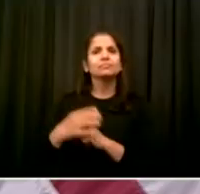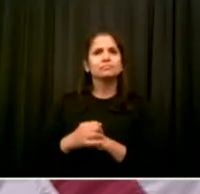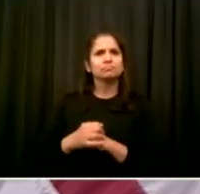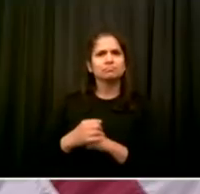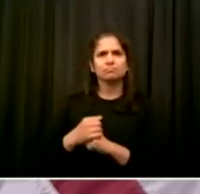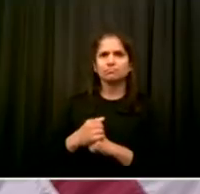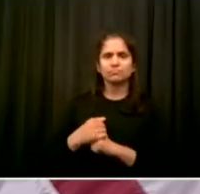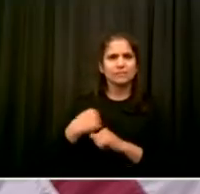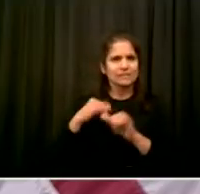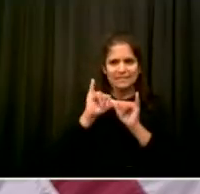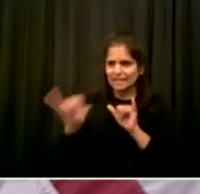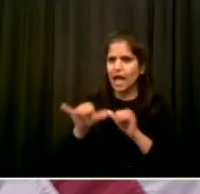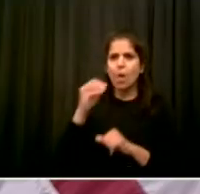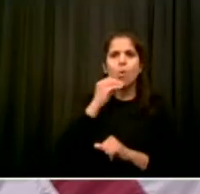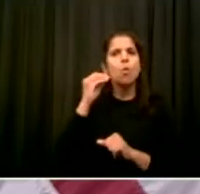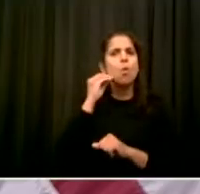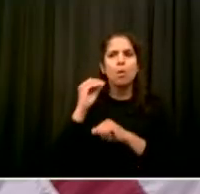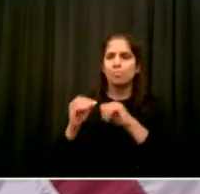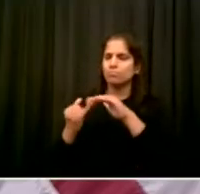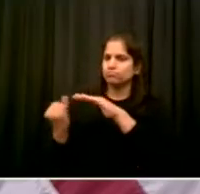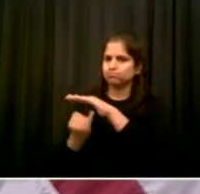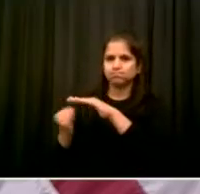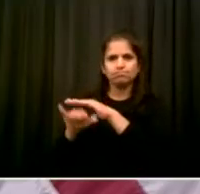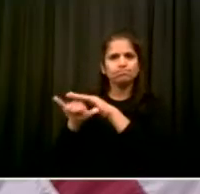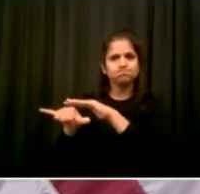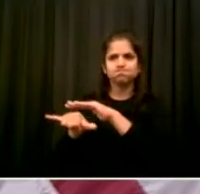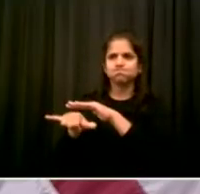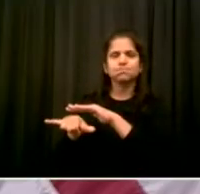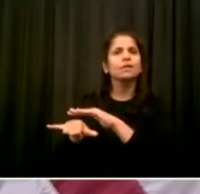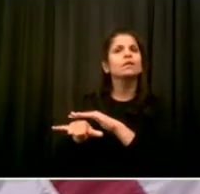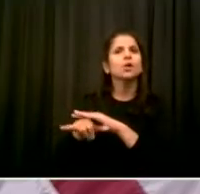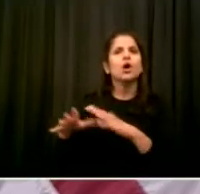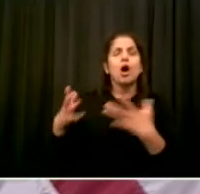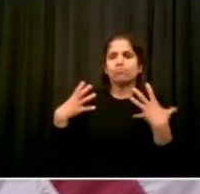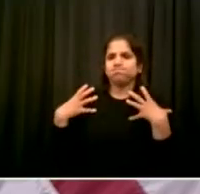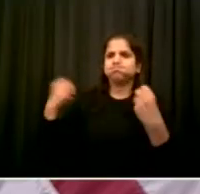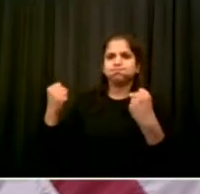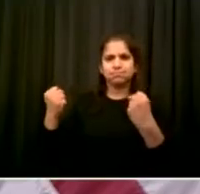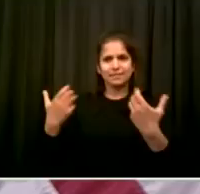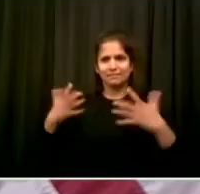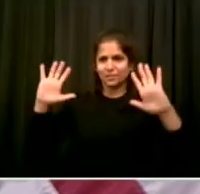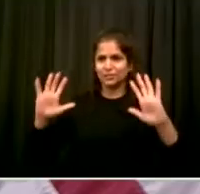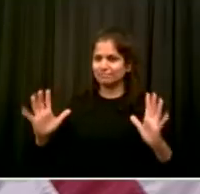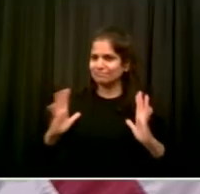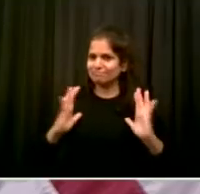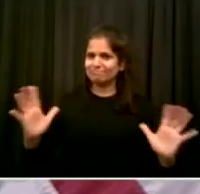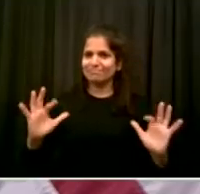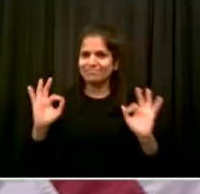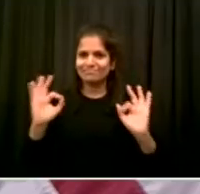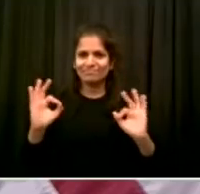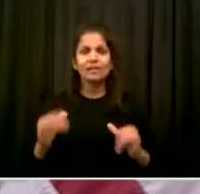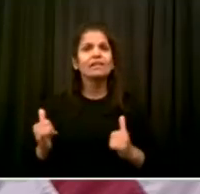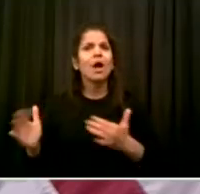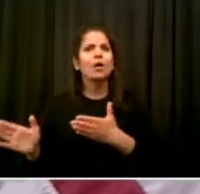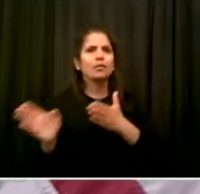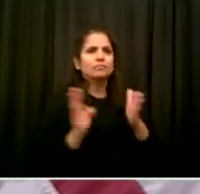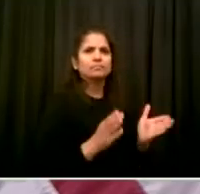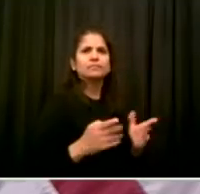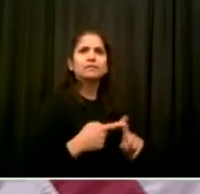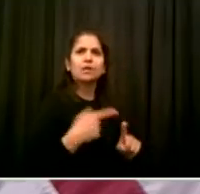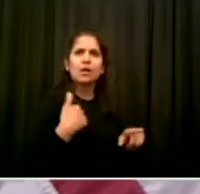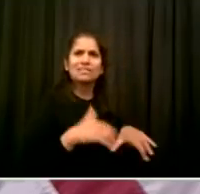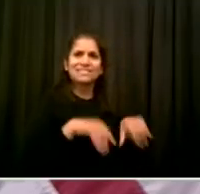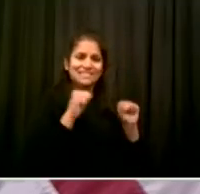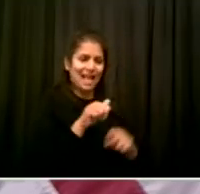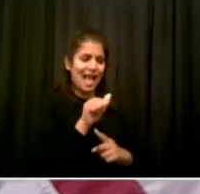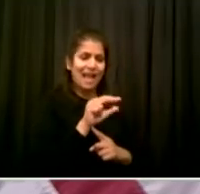16th, from BioReference which is a free city provider in the Bronx. When I tried to get my results online,